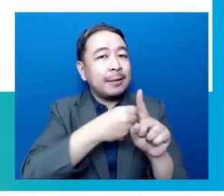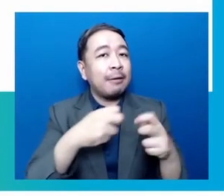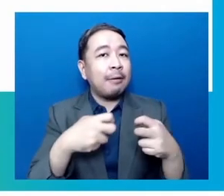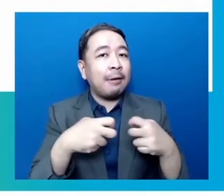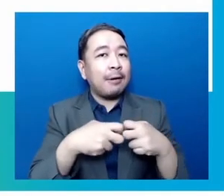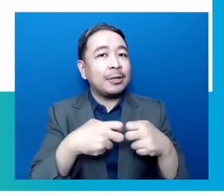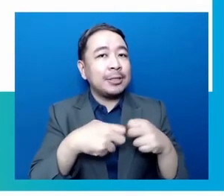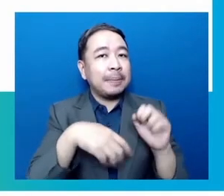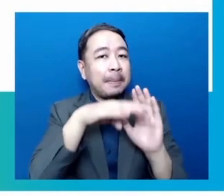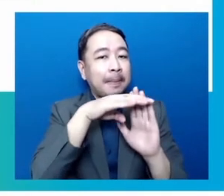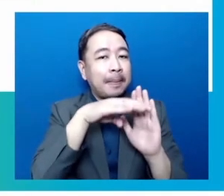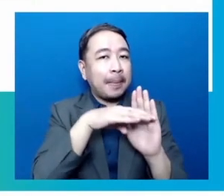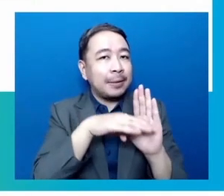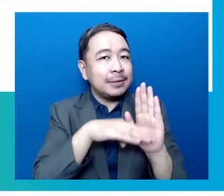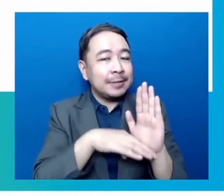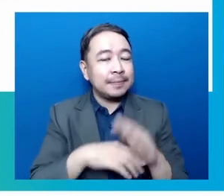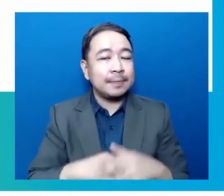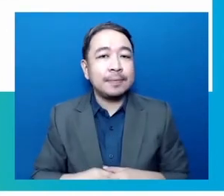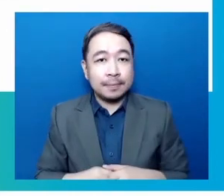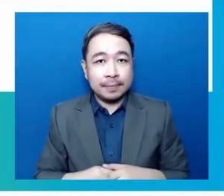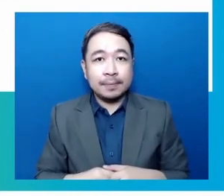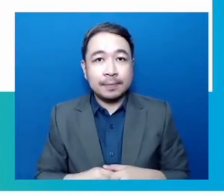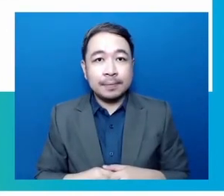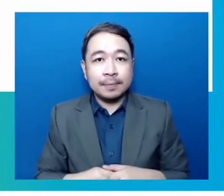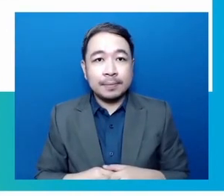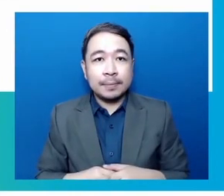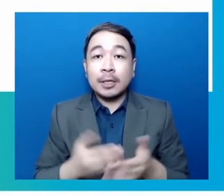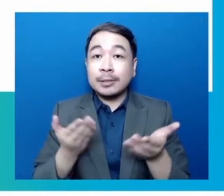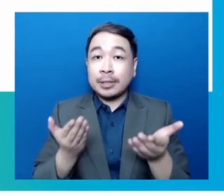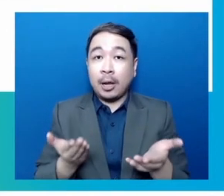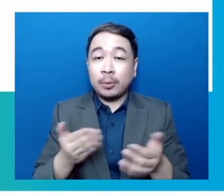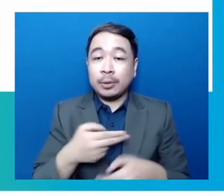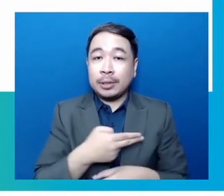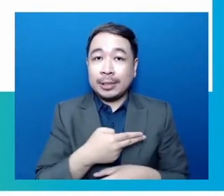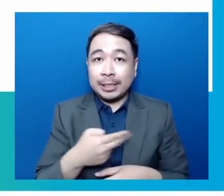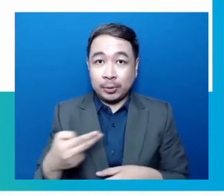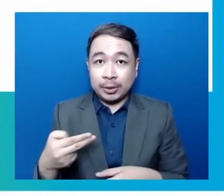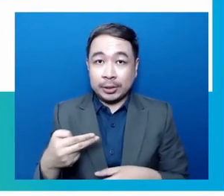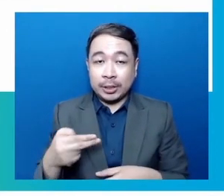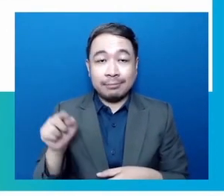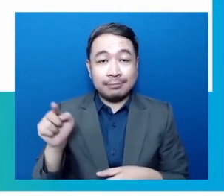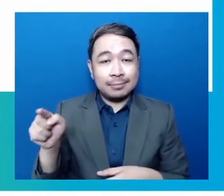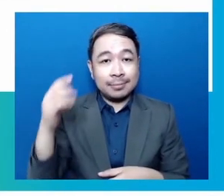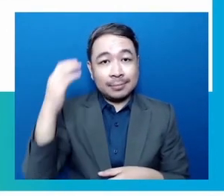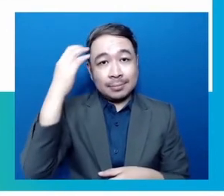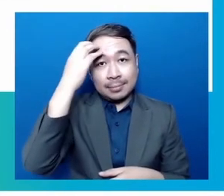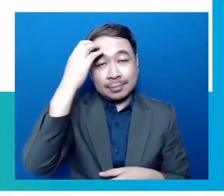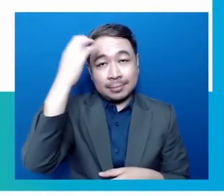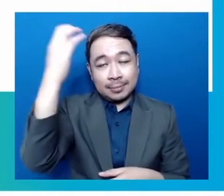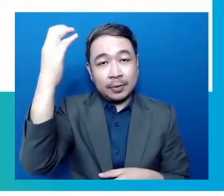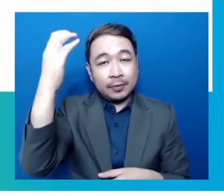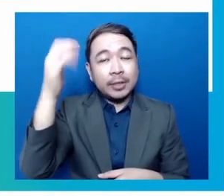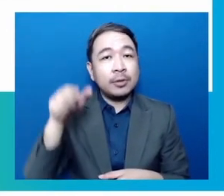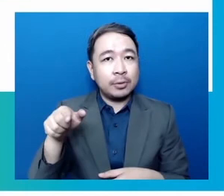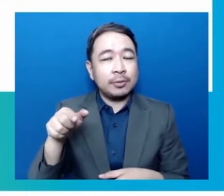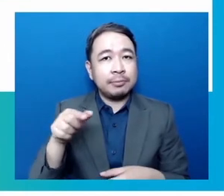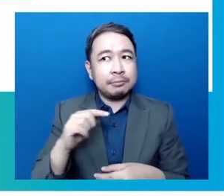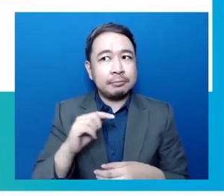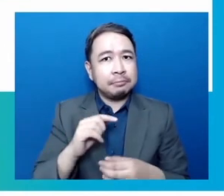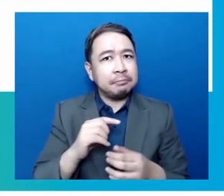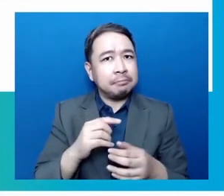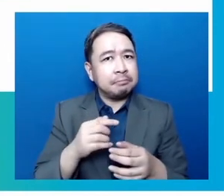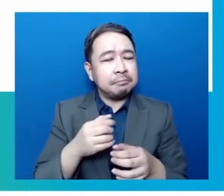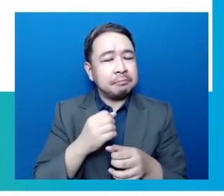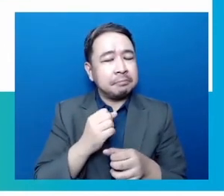So right now in Asia, the government is developing a bill